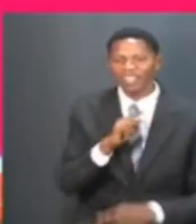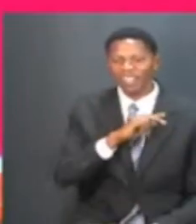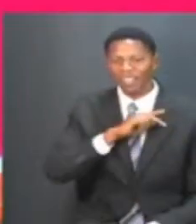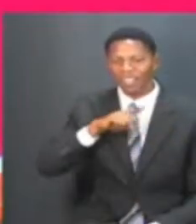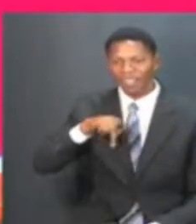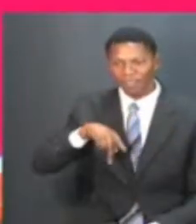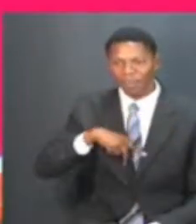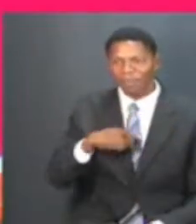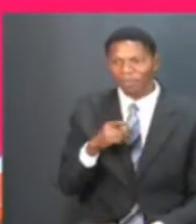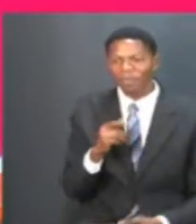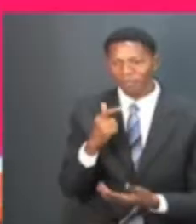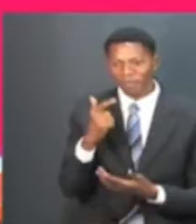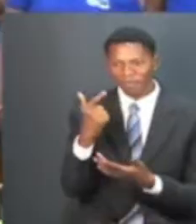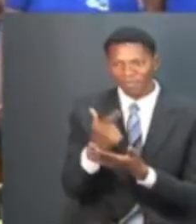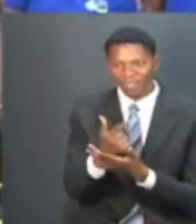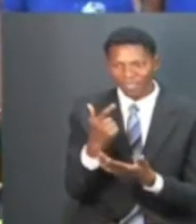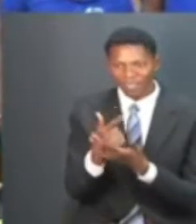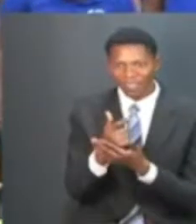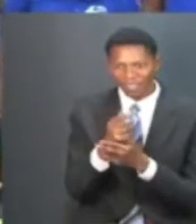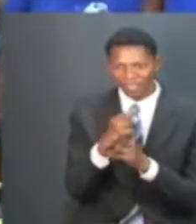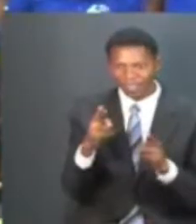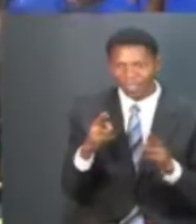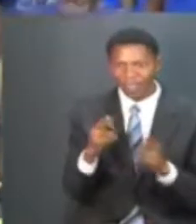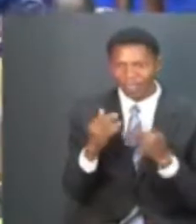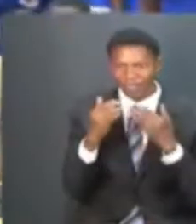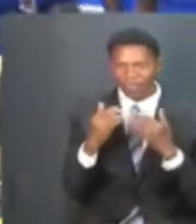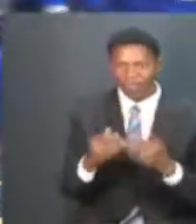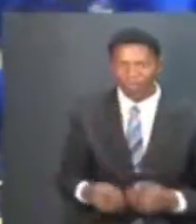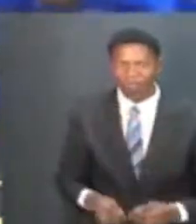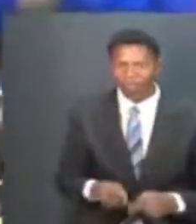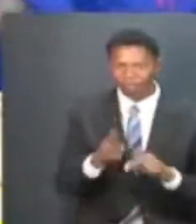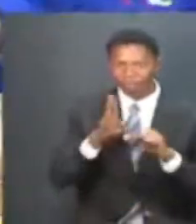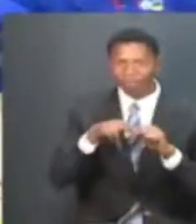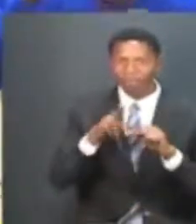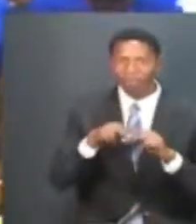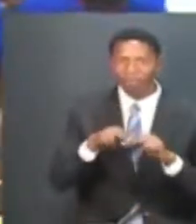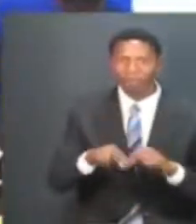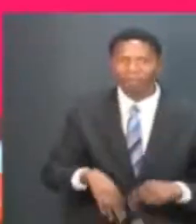Republic of Ghana. Please kindly resume your seat.